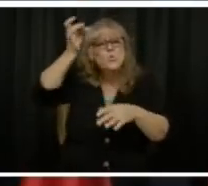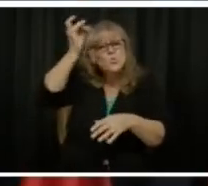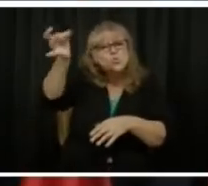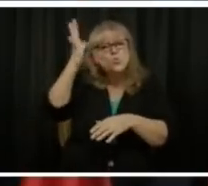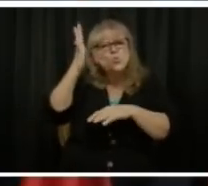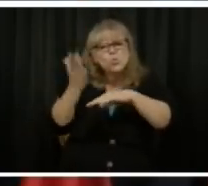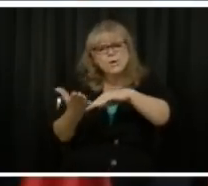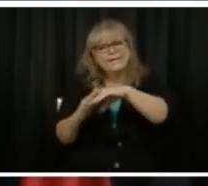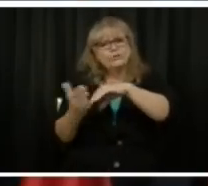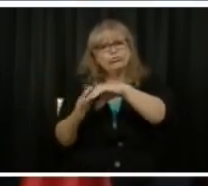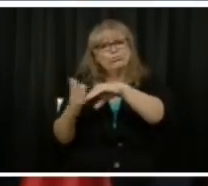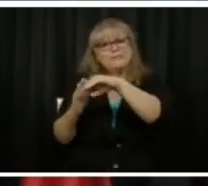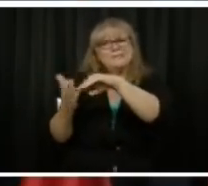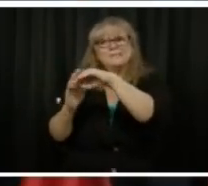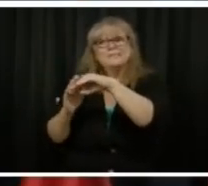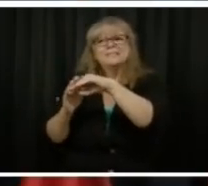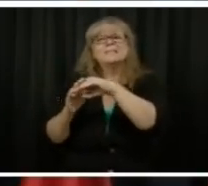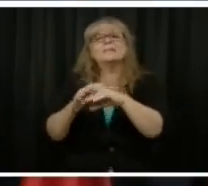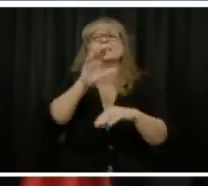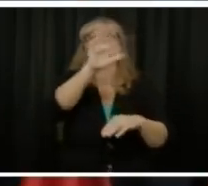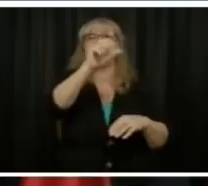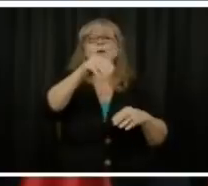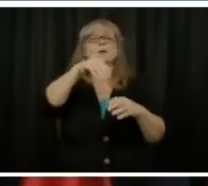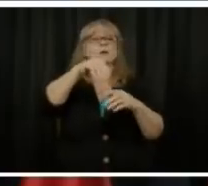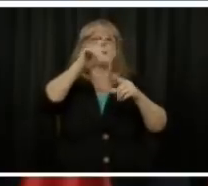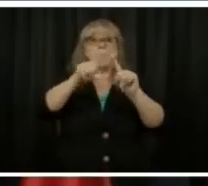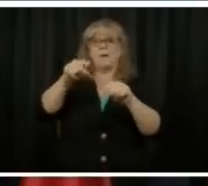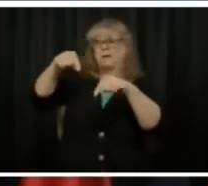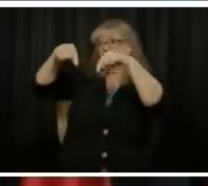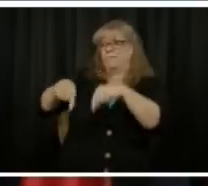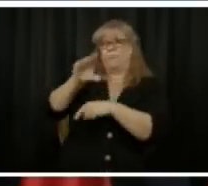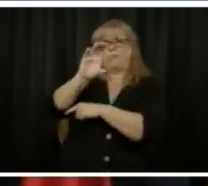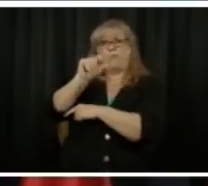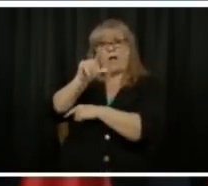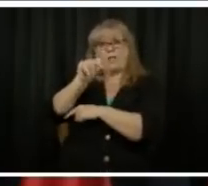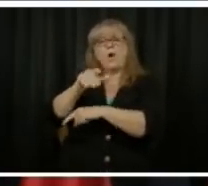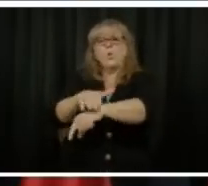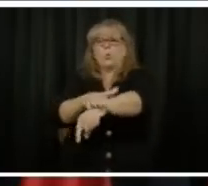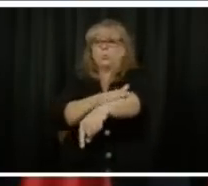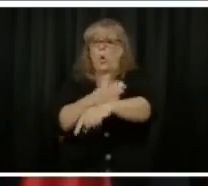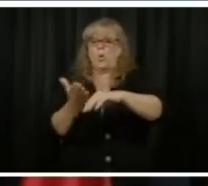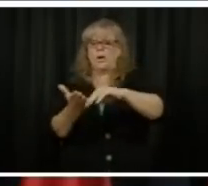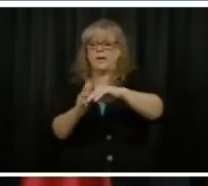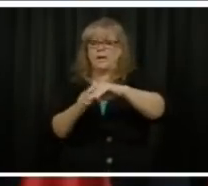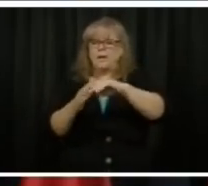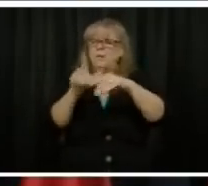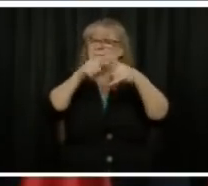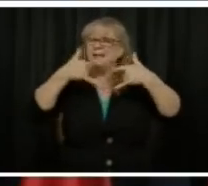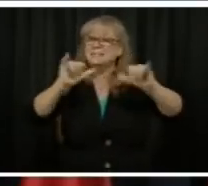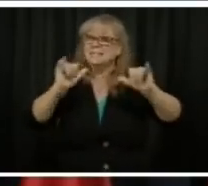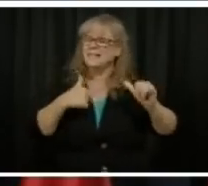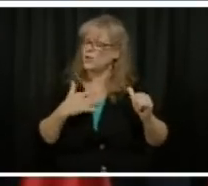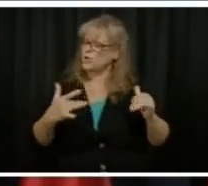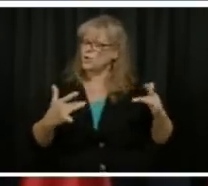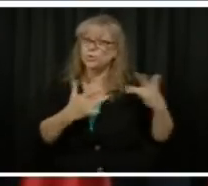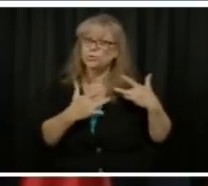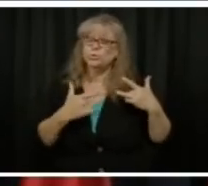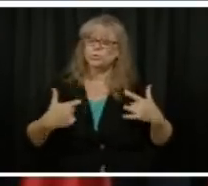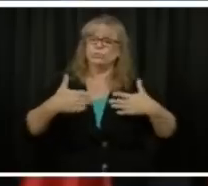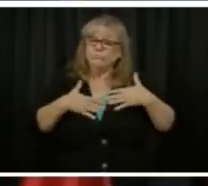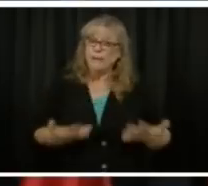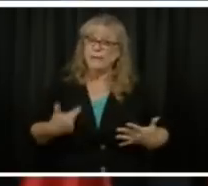just have a slightly slower trajectory, but we are very worried that without these corrections that Coloradans are taking